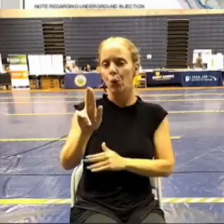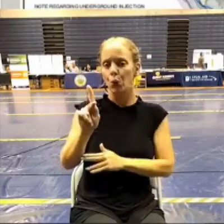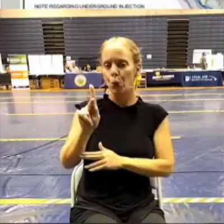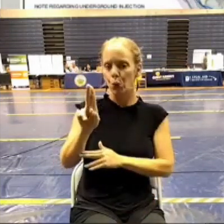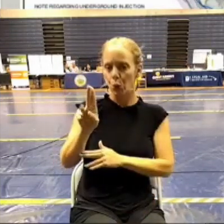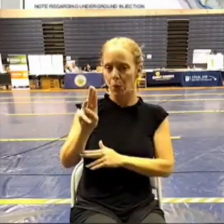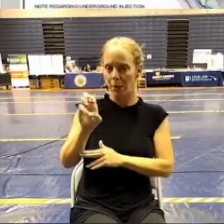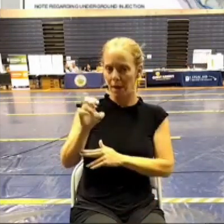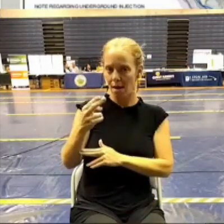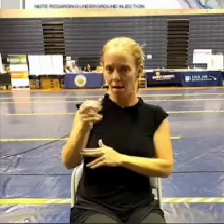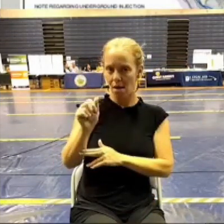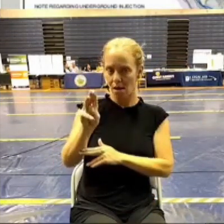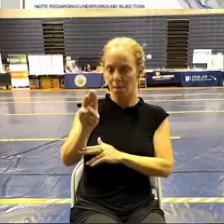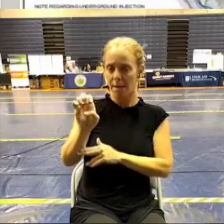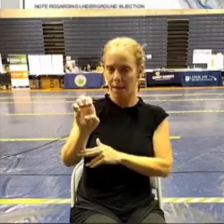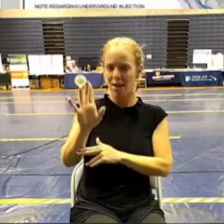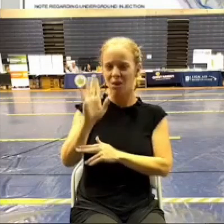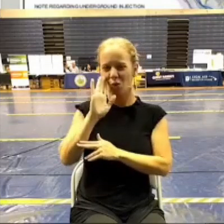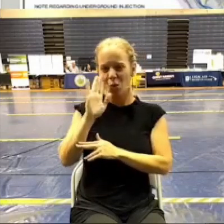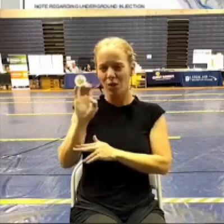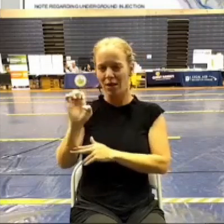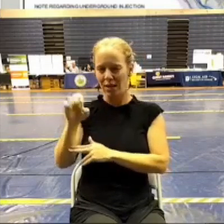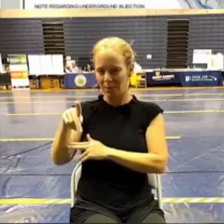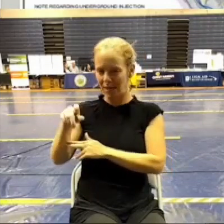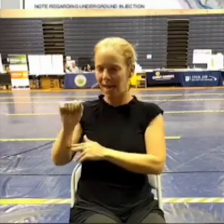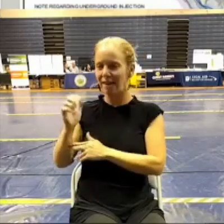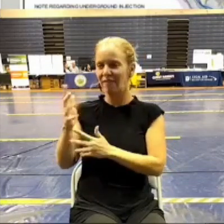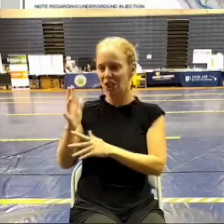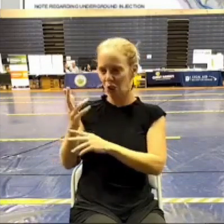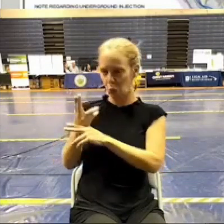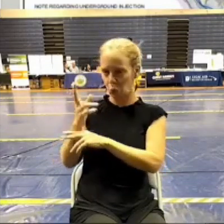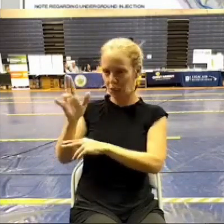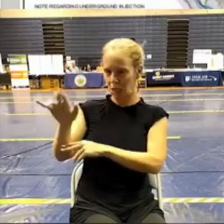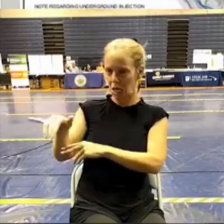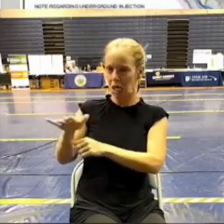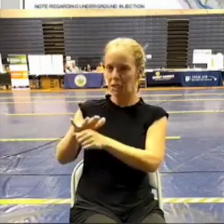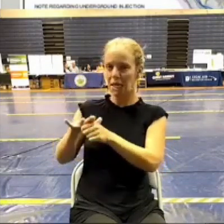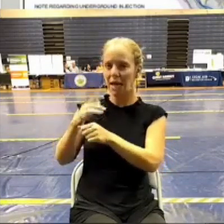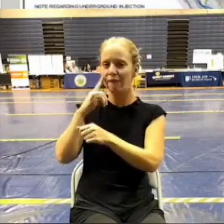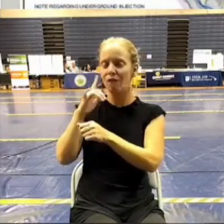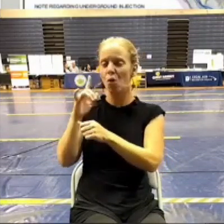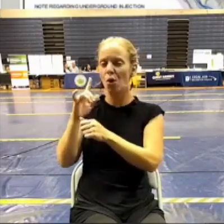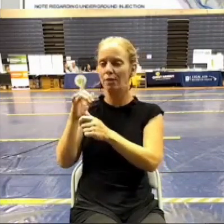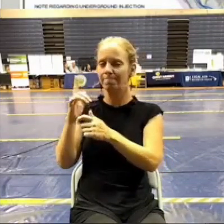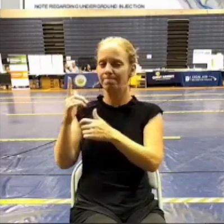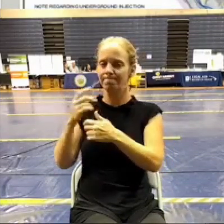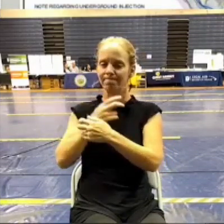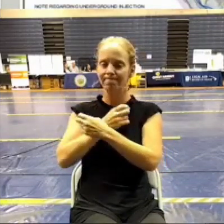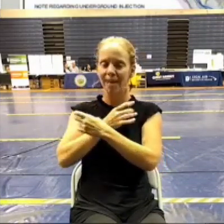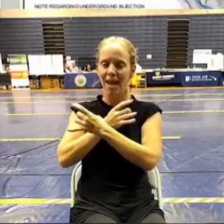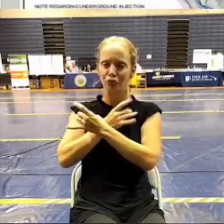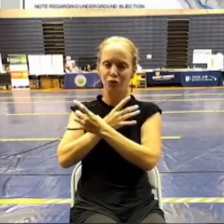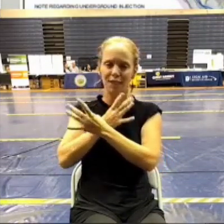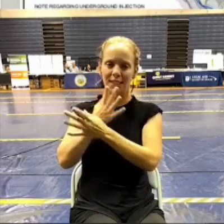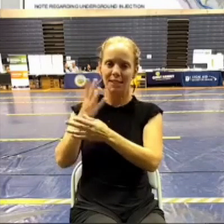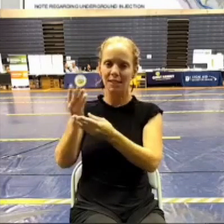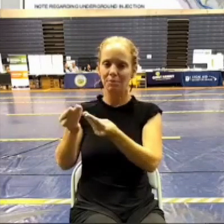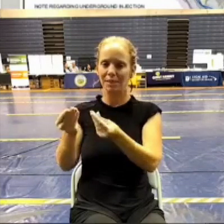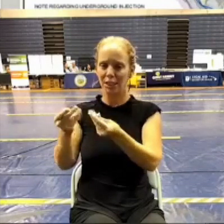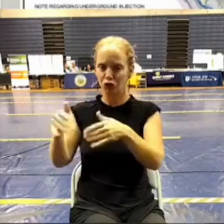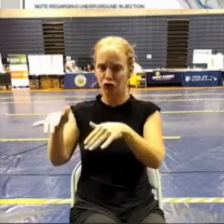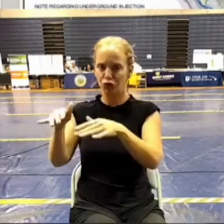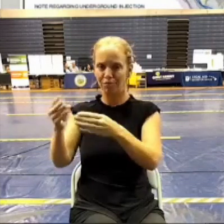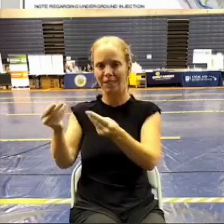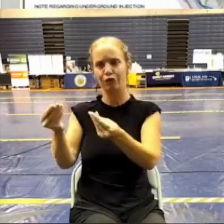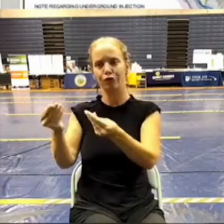which everybody I think is familiar with, the EPA using that site as a hazardous material storage area. What we're calling